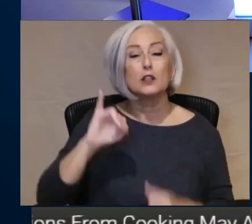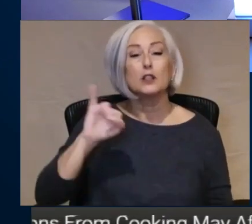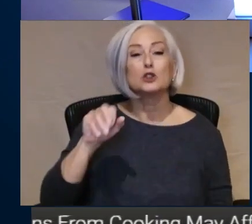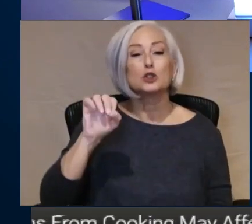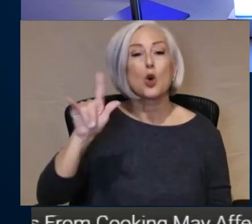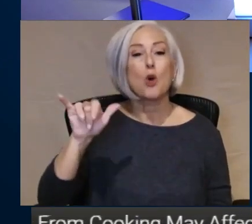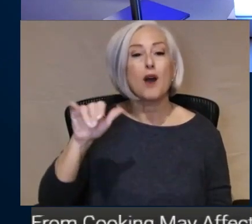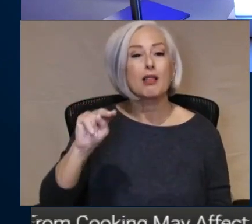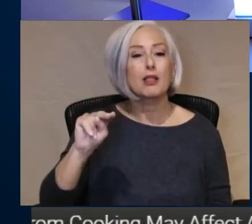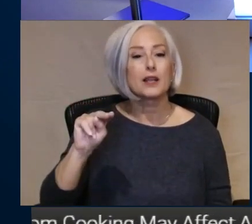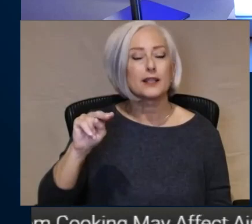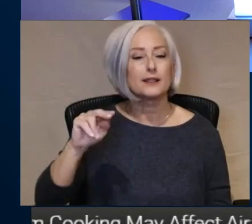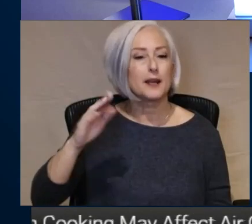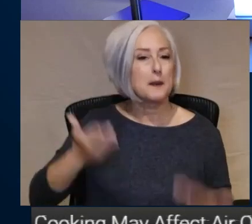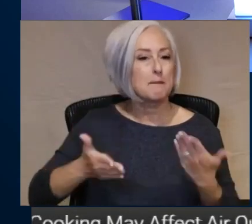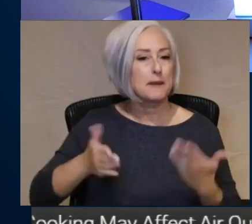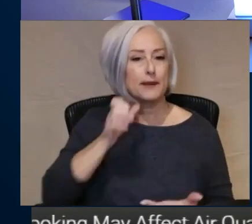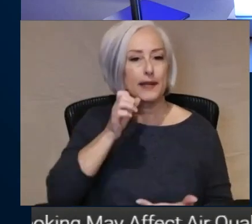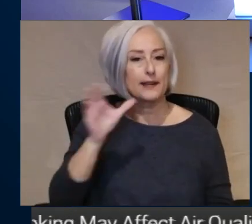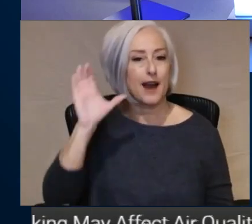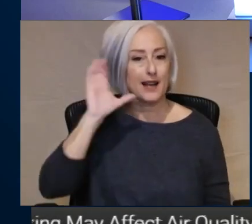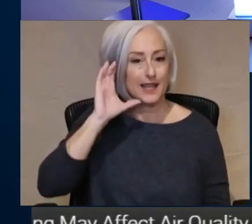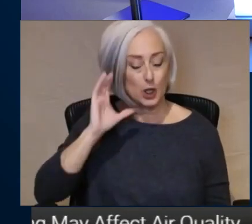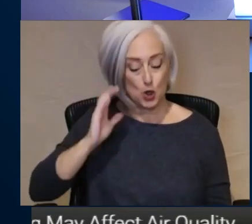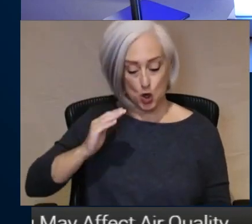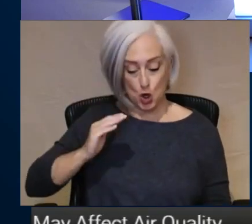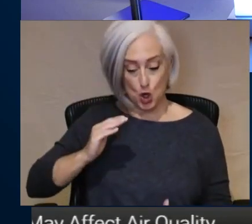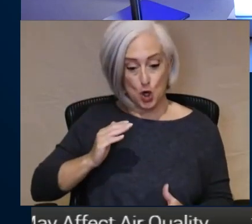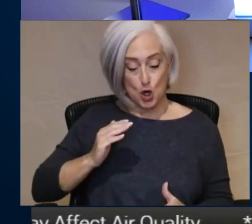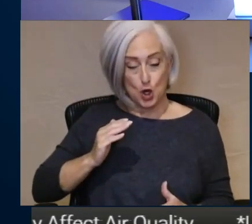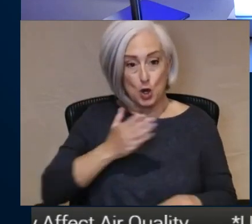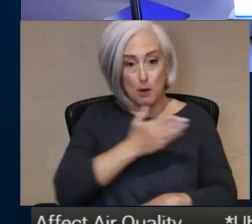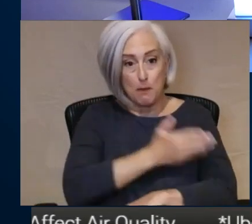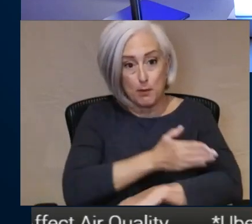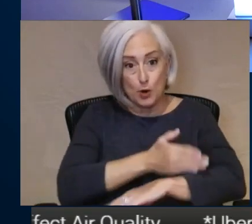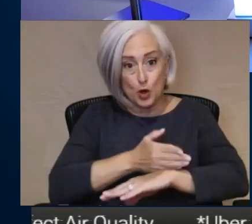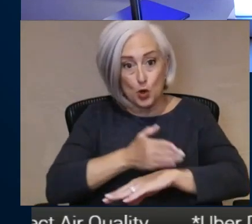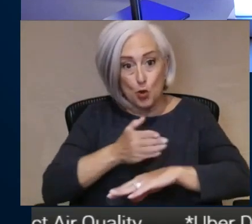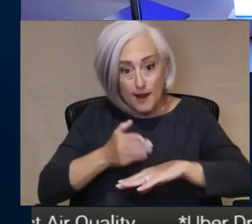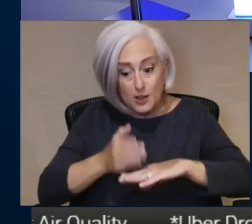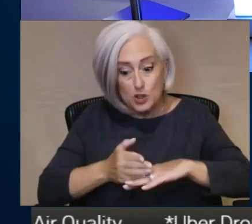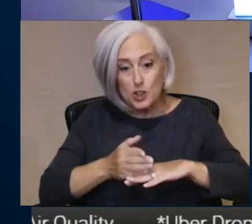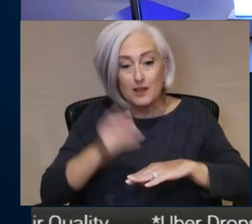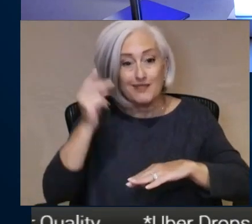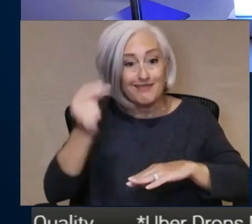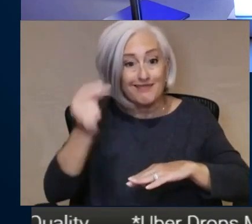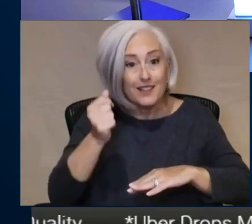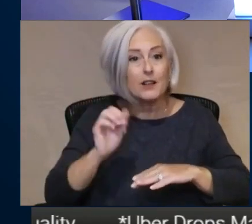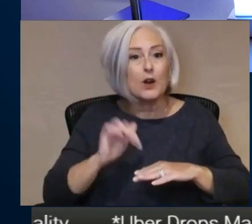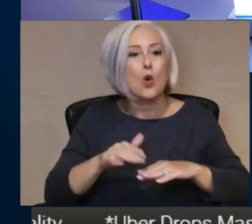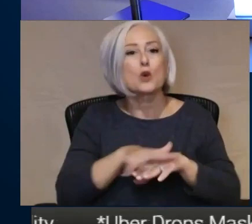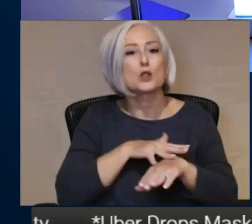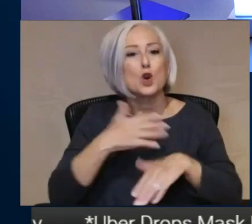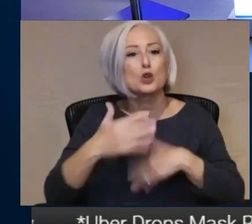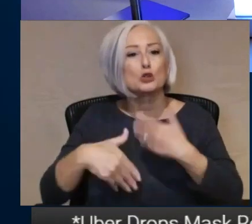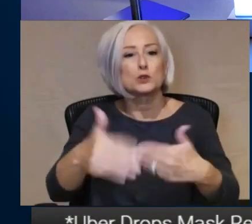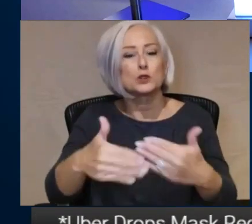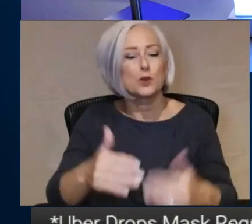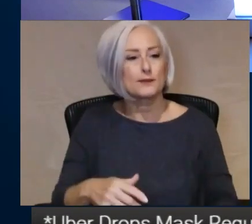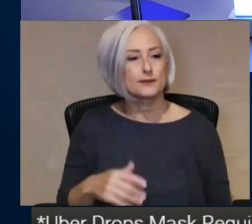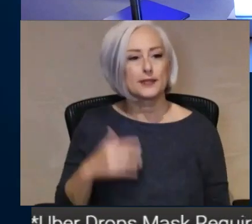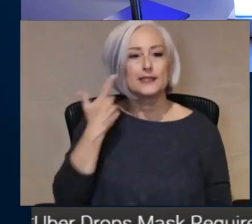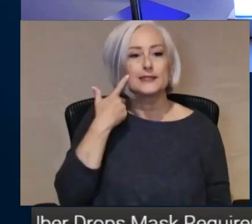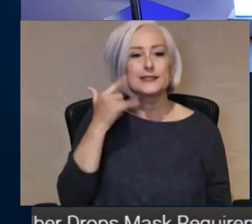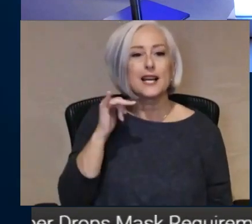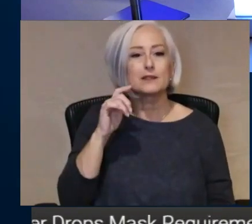didn't hear, but does progression of essential tremor come on suddenly or progresses? Sounds like it comes on over a long period of